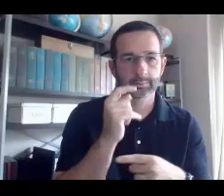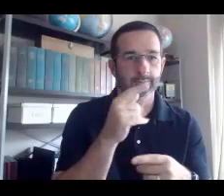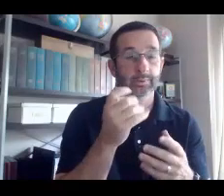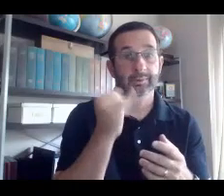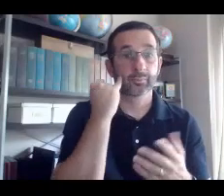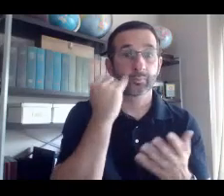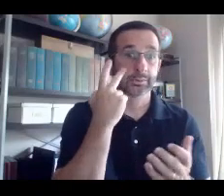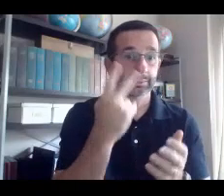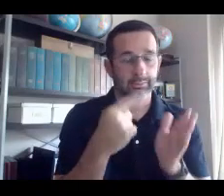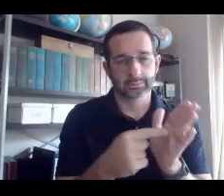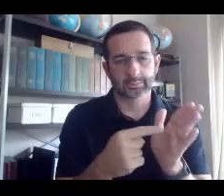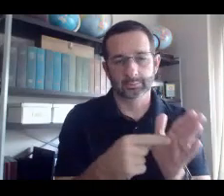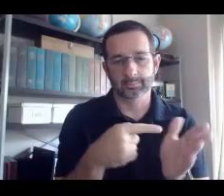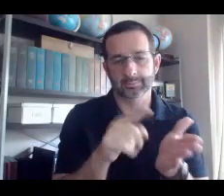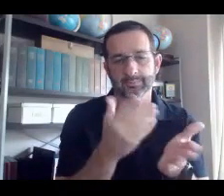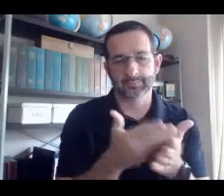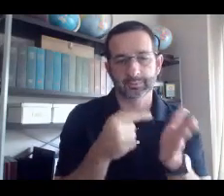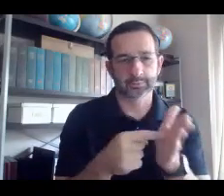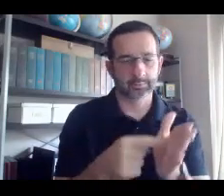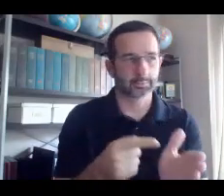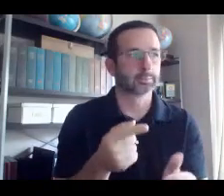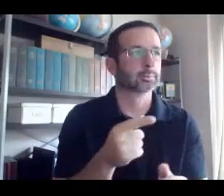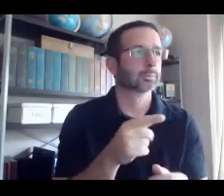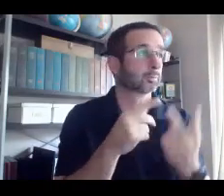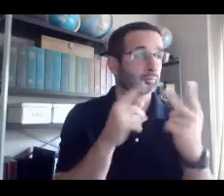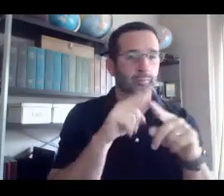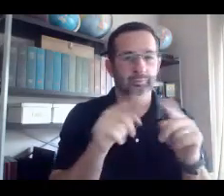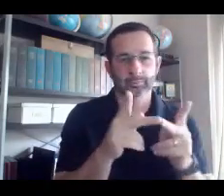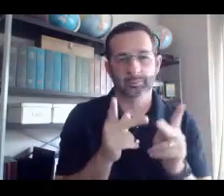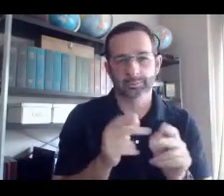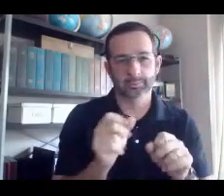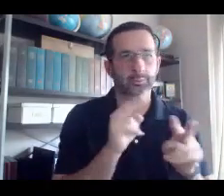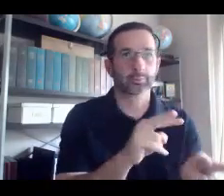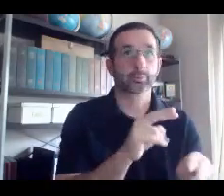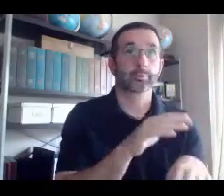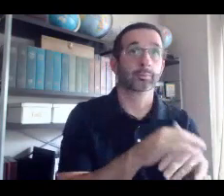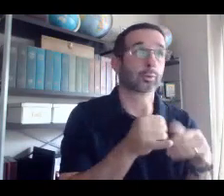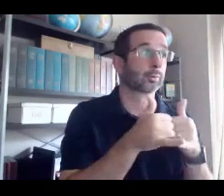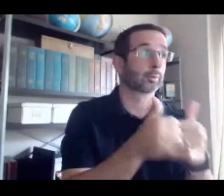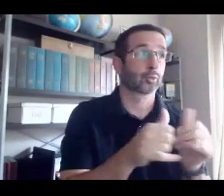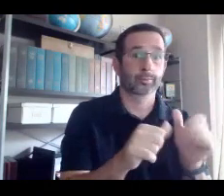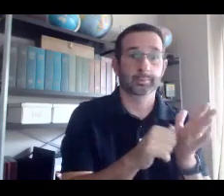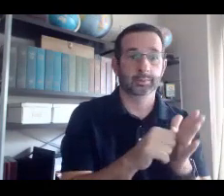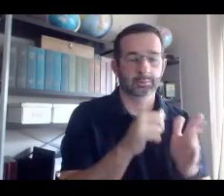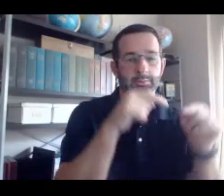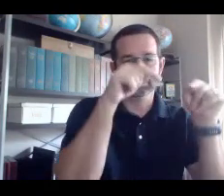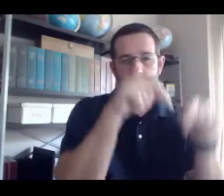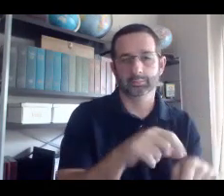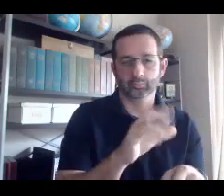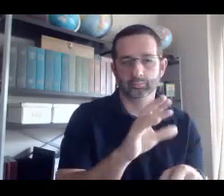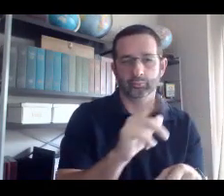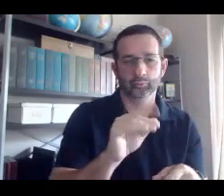So you can find that on our website if you'd like to see those payment verifications on your own time. Under the